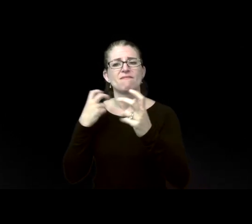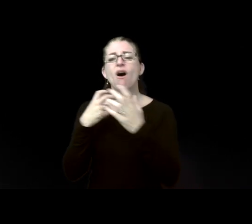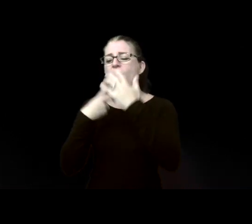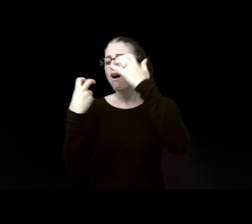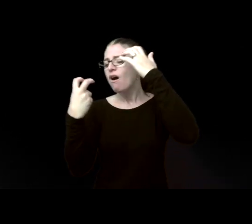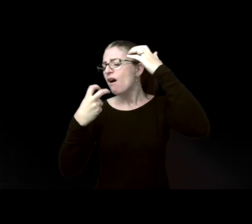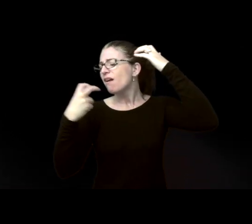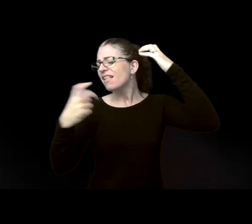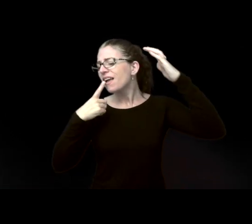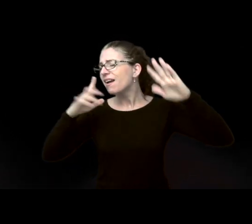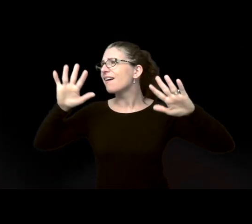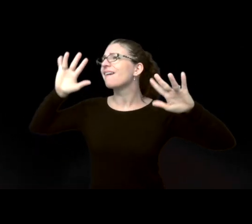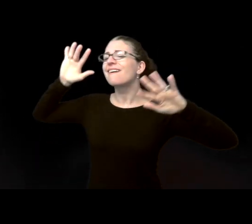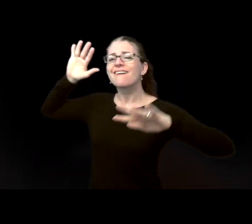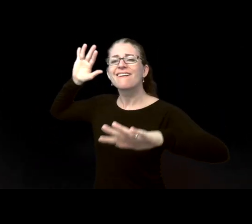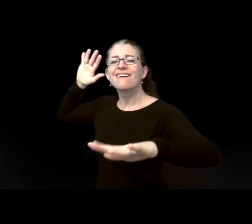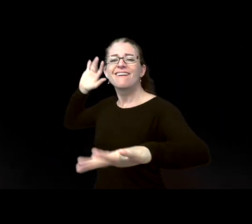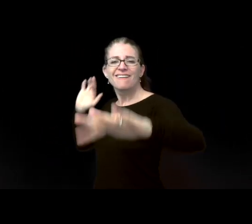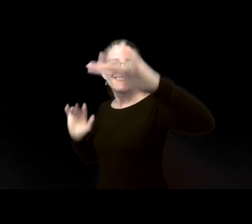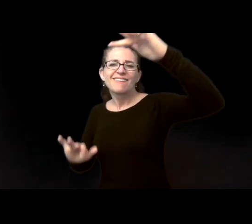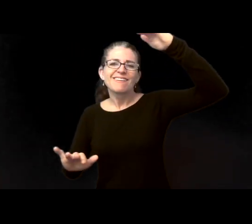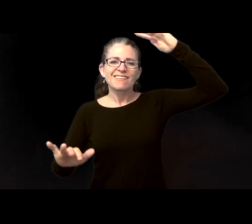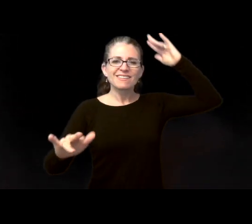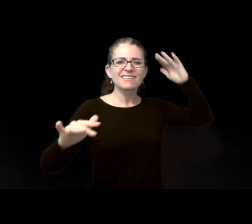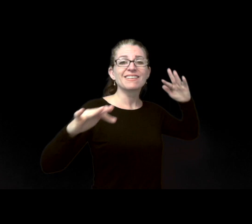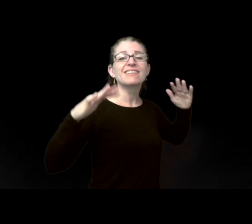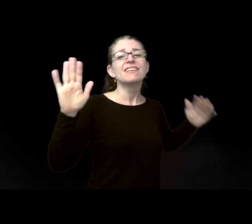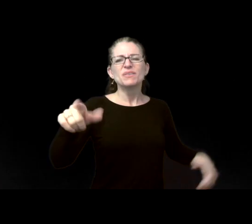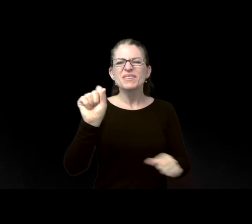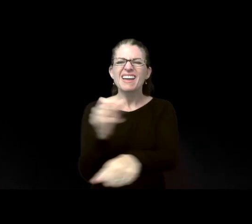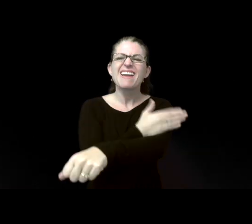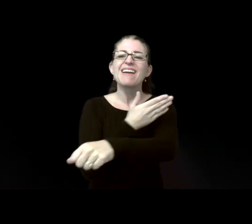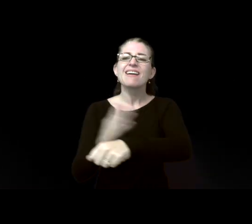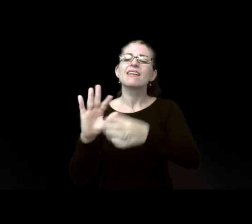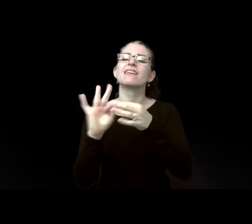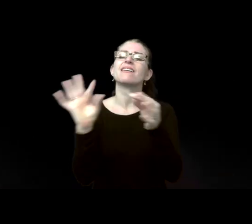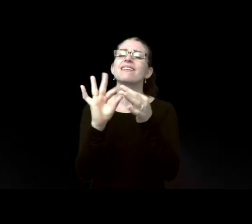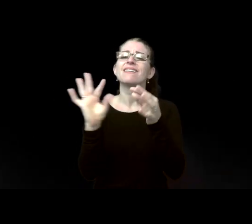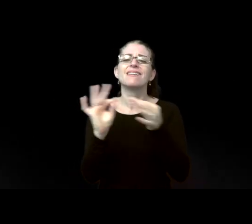I'm falling down through the sky. It's a tune you can